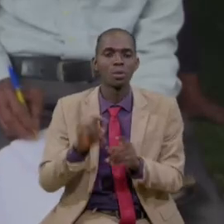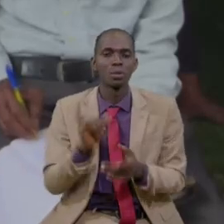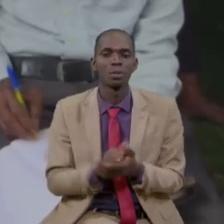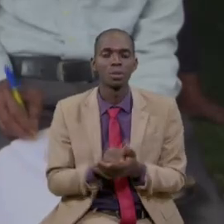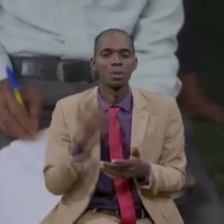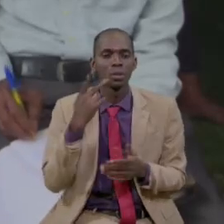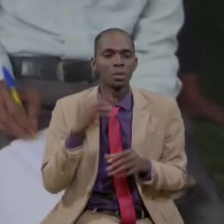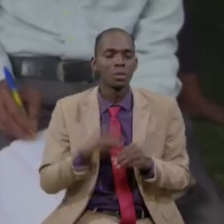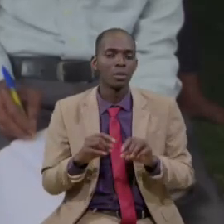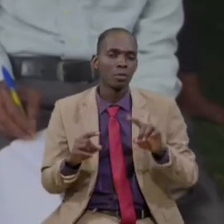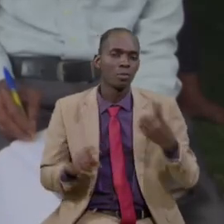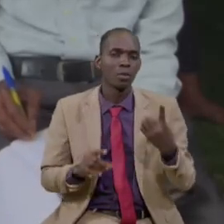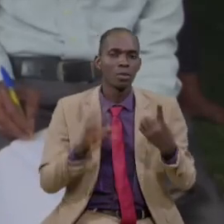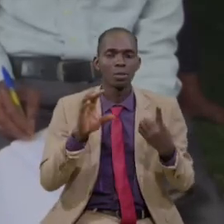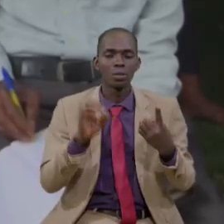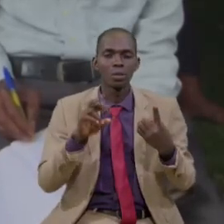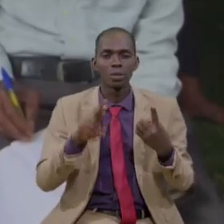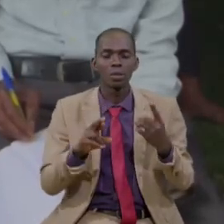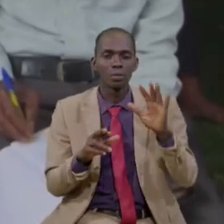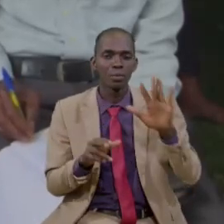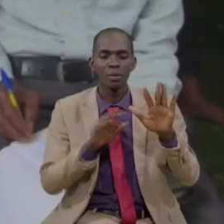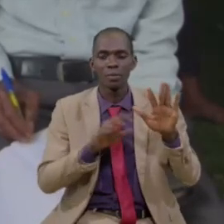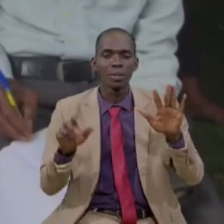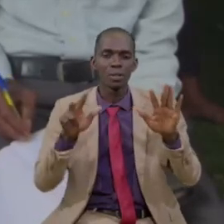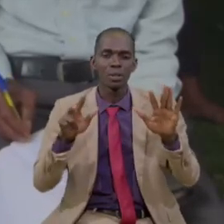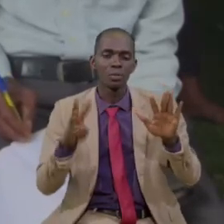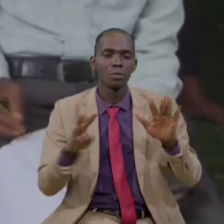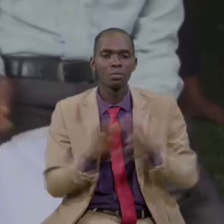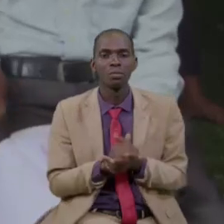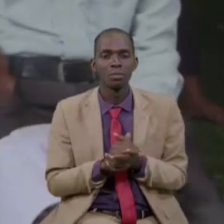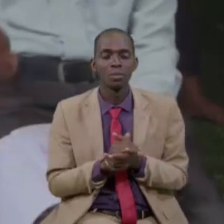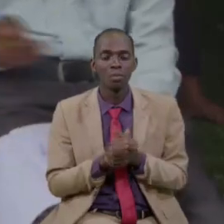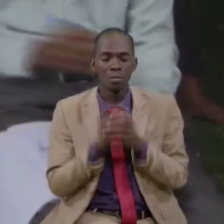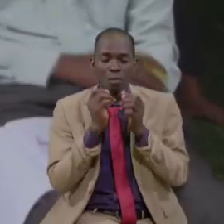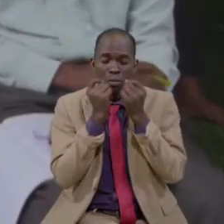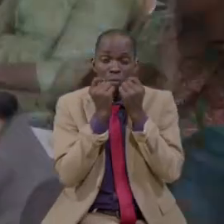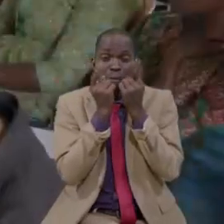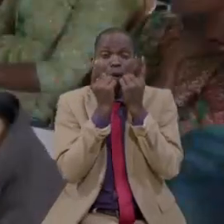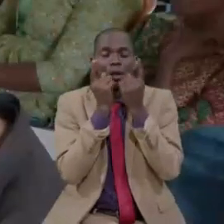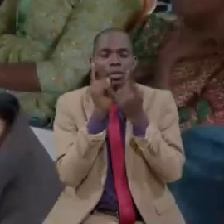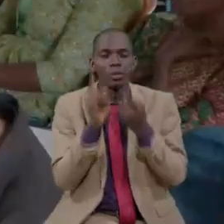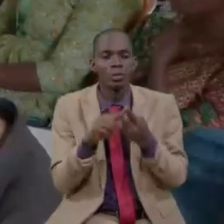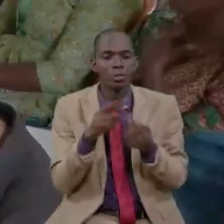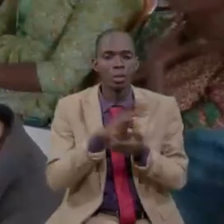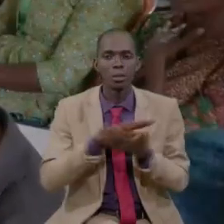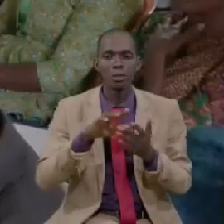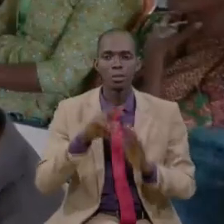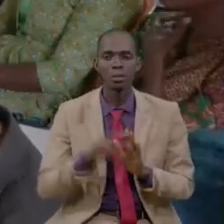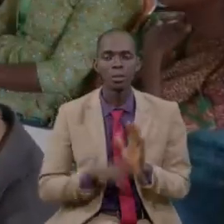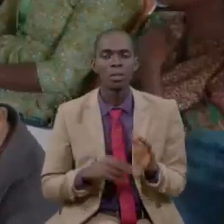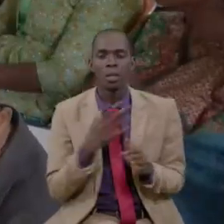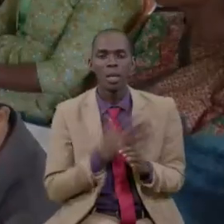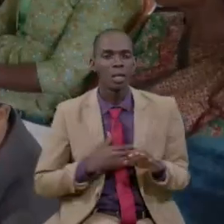15, verse 34. Awake to righteousness and sin not.